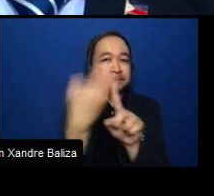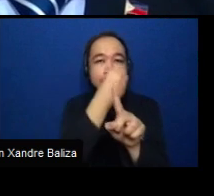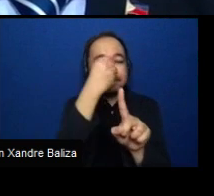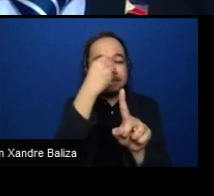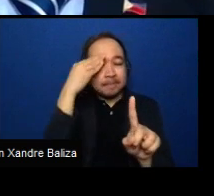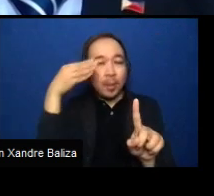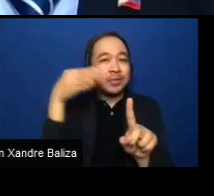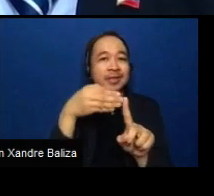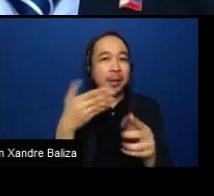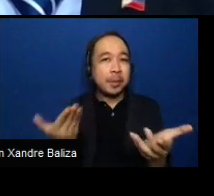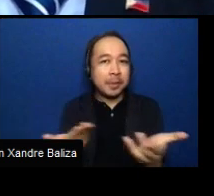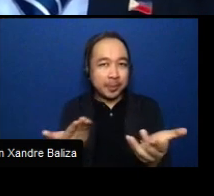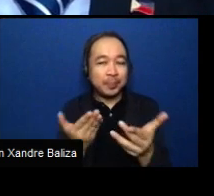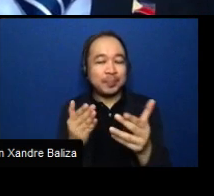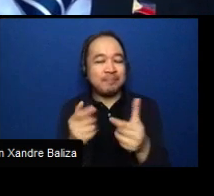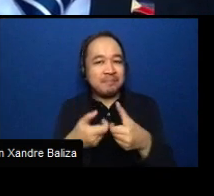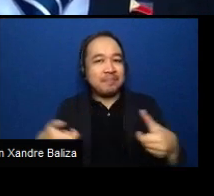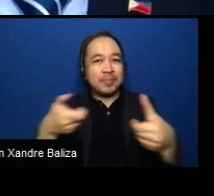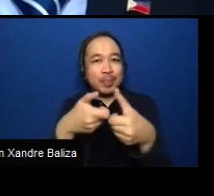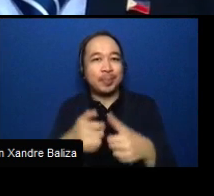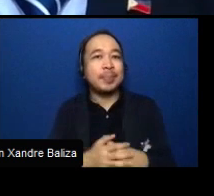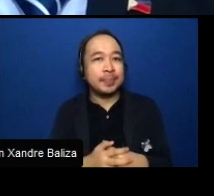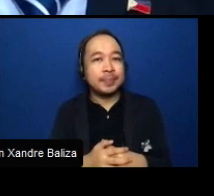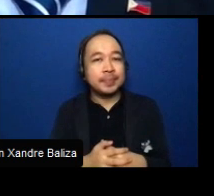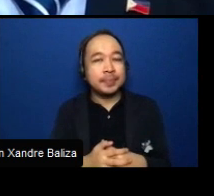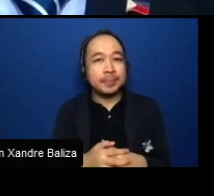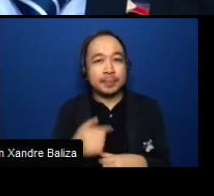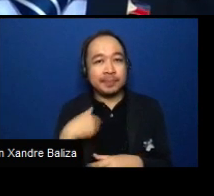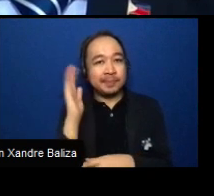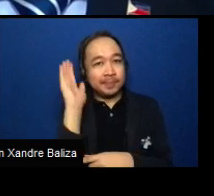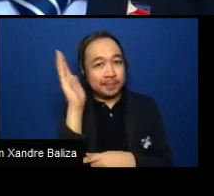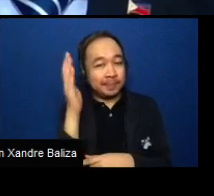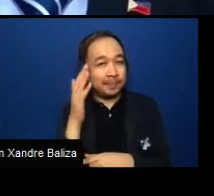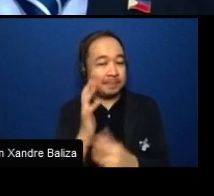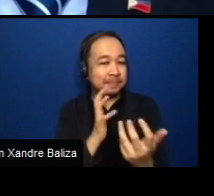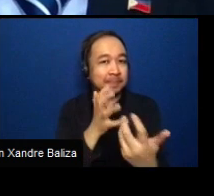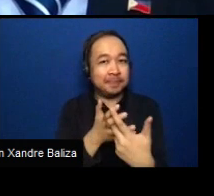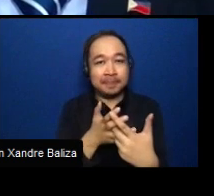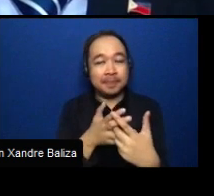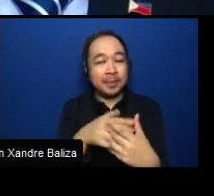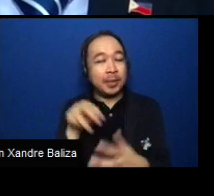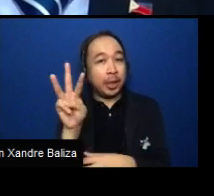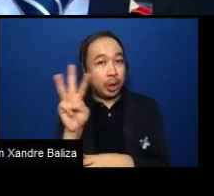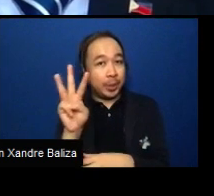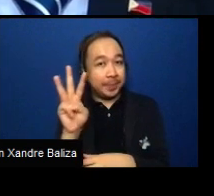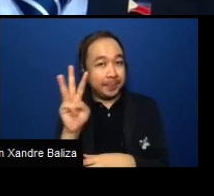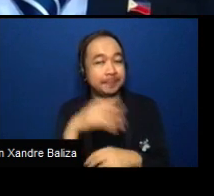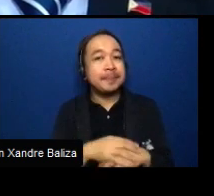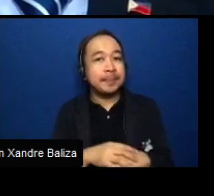important session. Madam Chair, speaking on agenda item 3, the